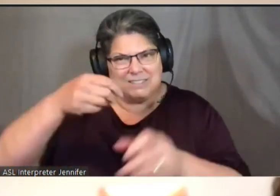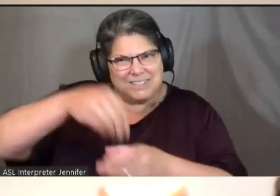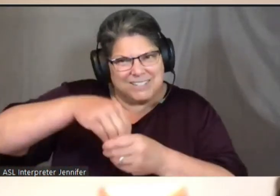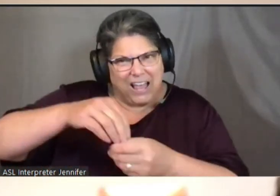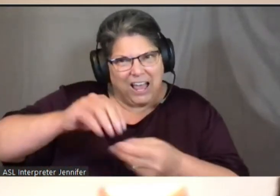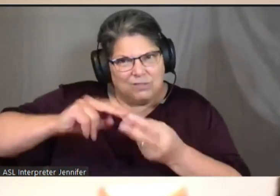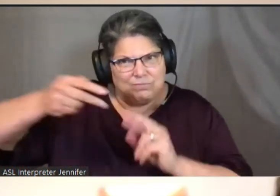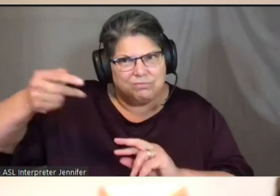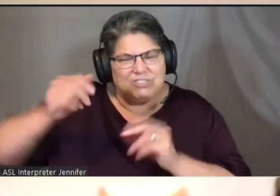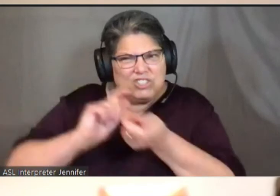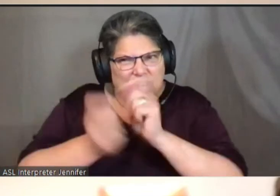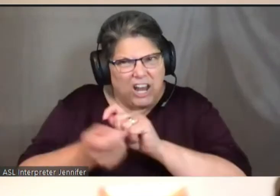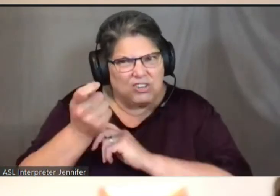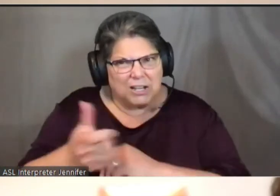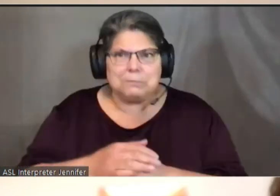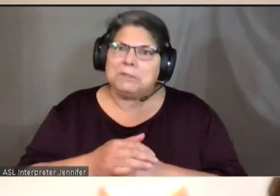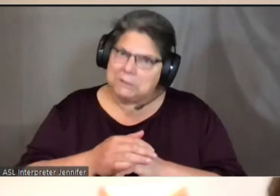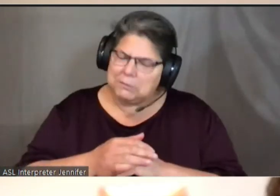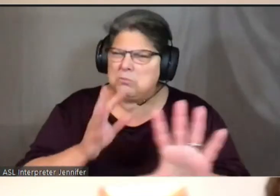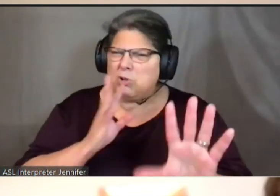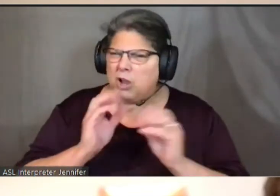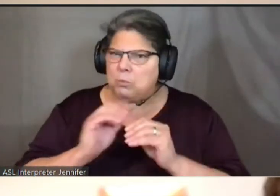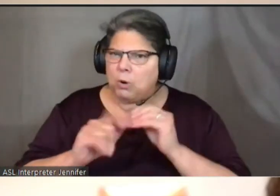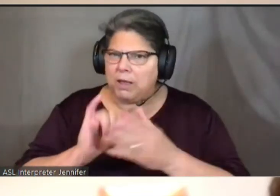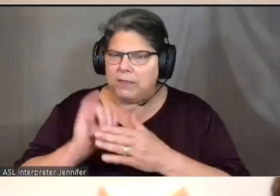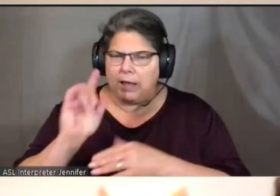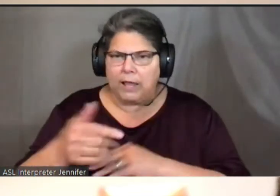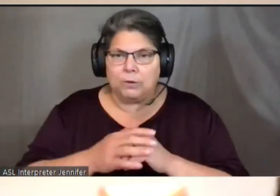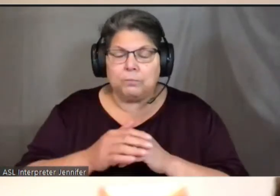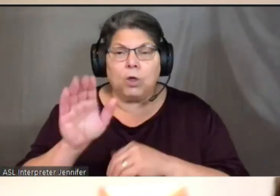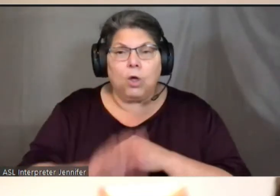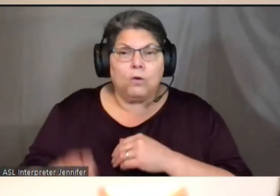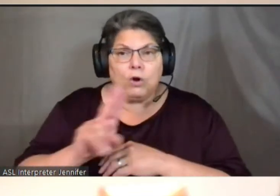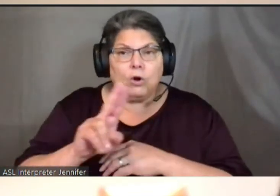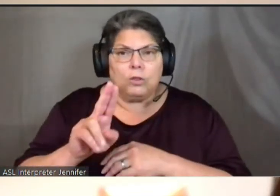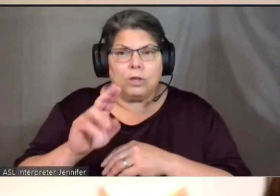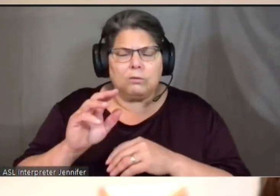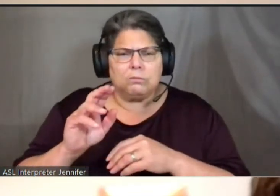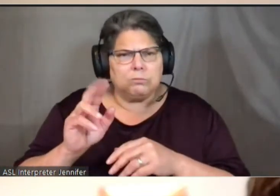Nationally, the United States coronavirus cases are